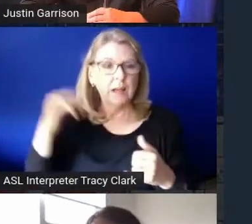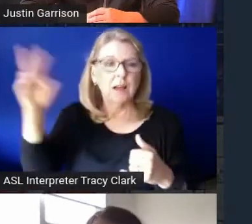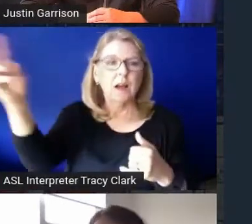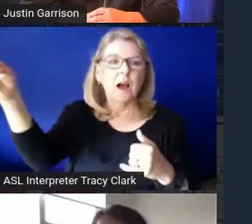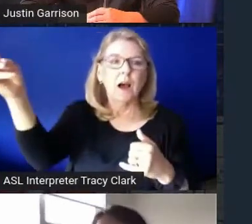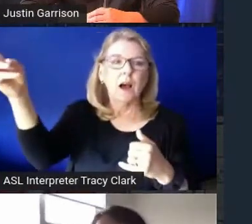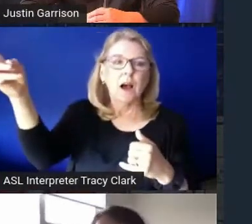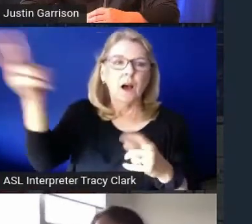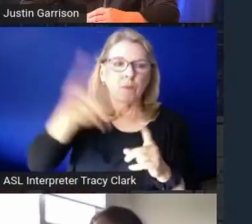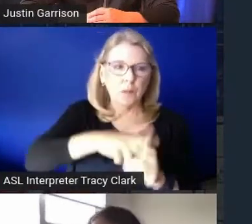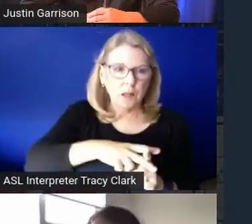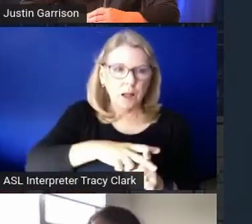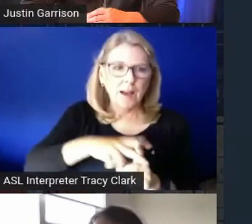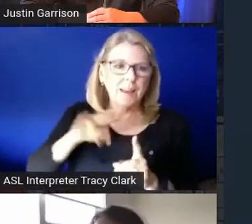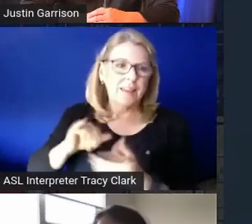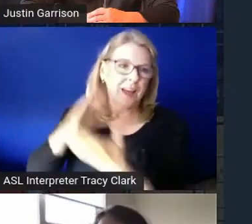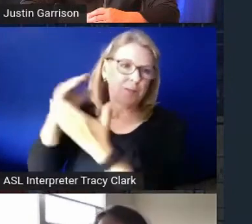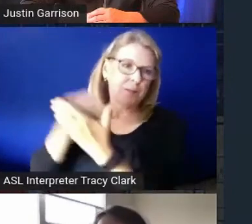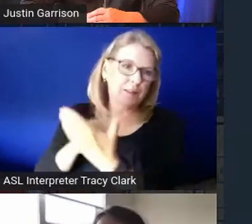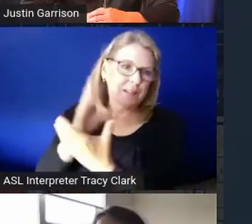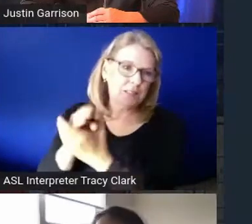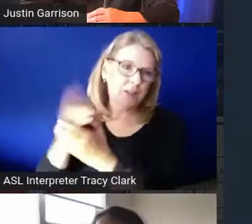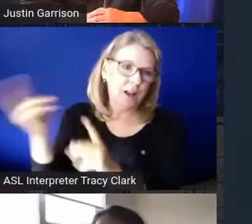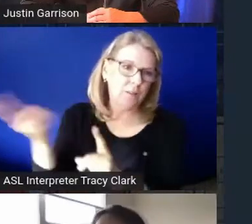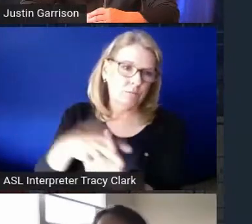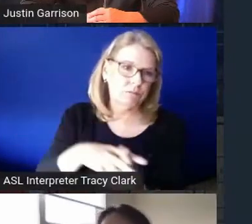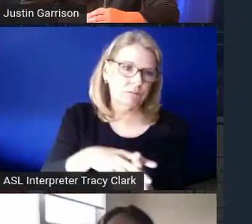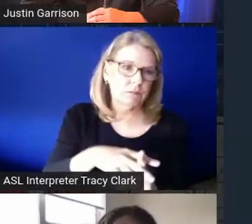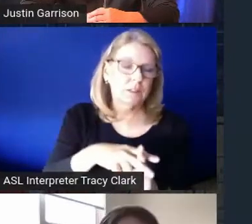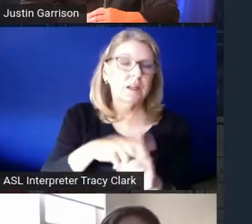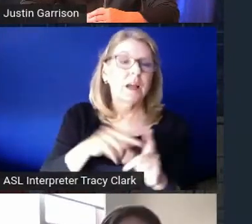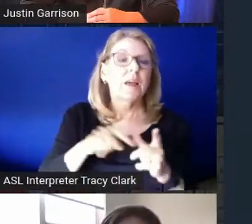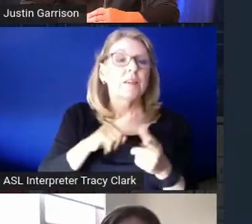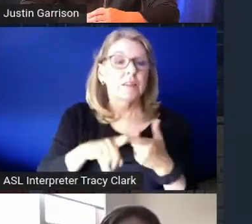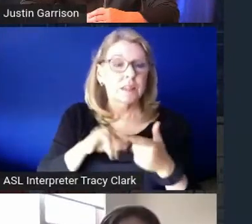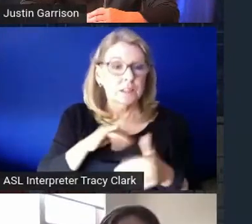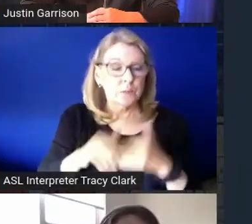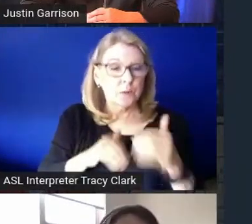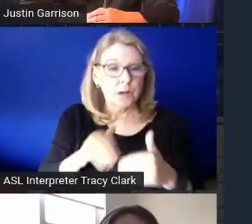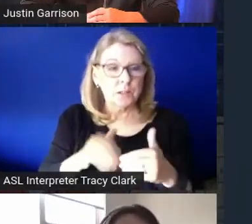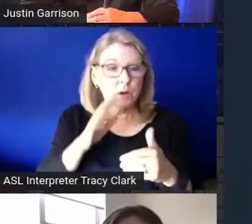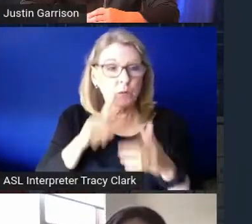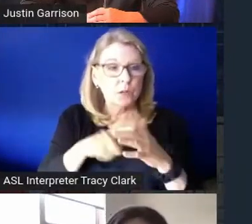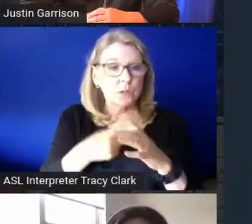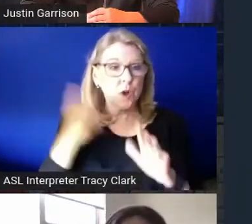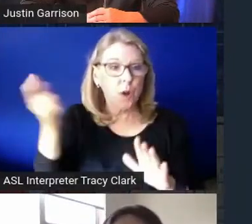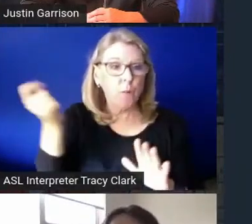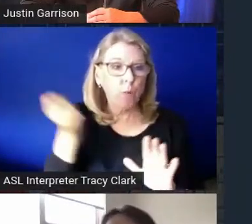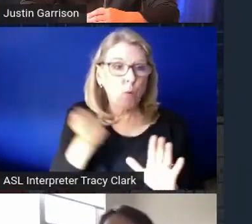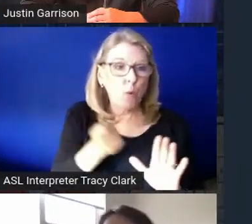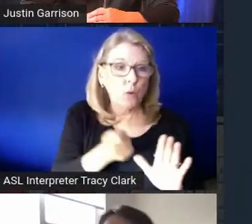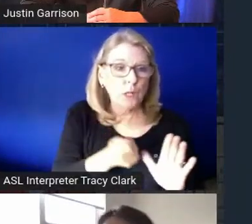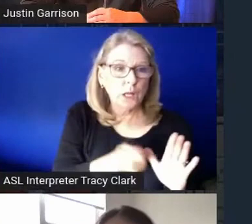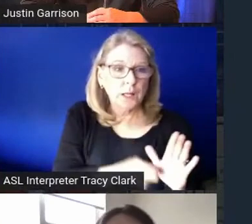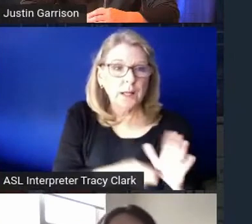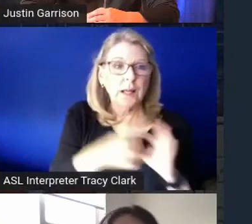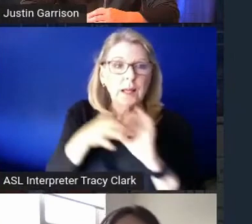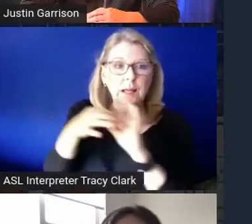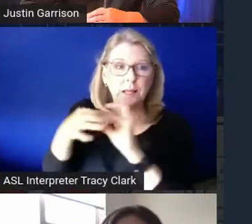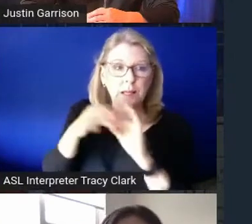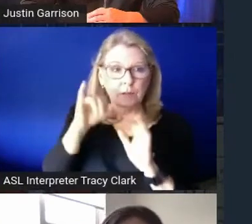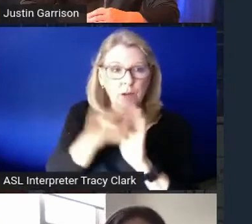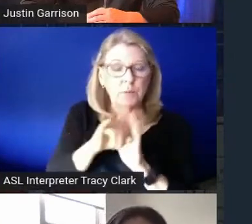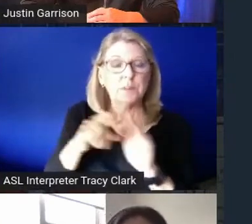This application process itself is going to start pulling the connector image from ECR and